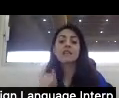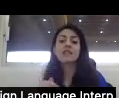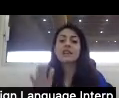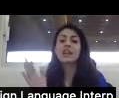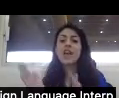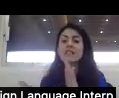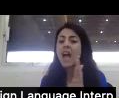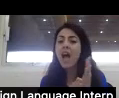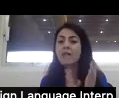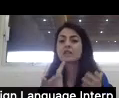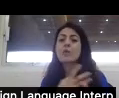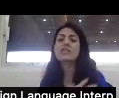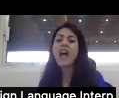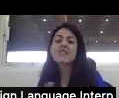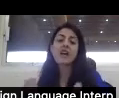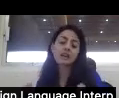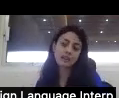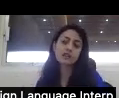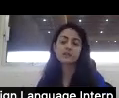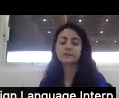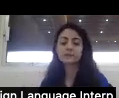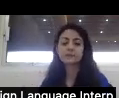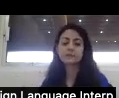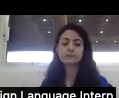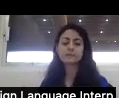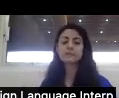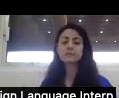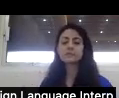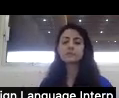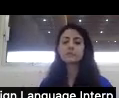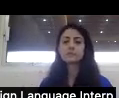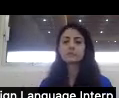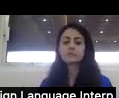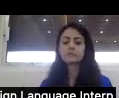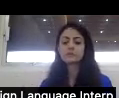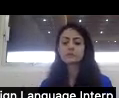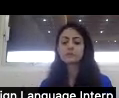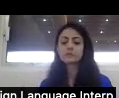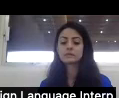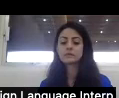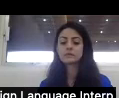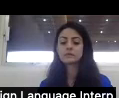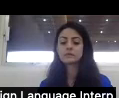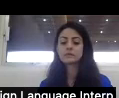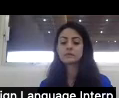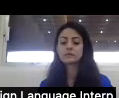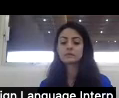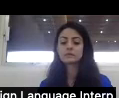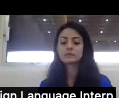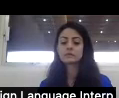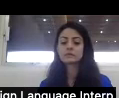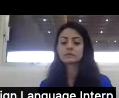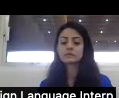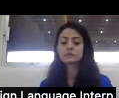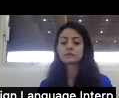physical disabilities. Where disability identification system exists, for example, disability cards that exist in